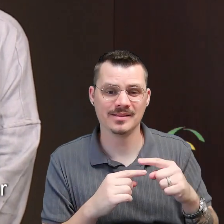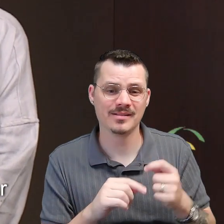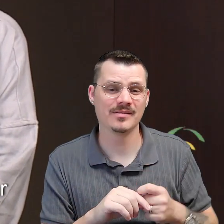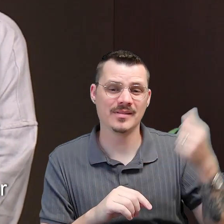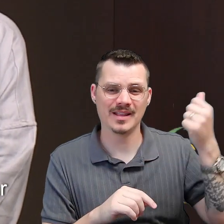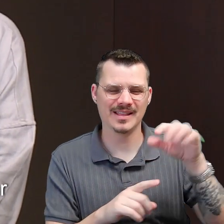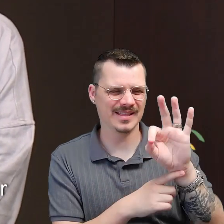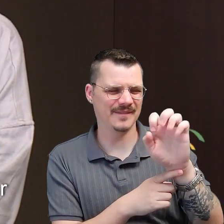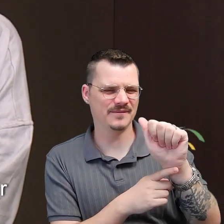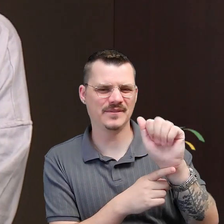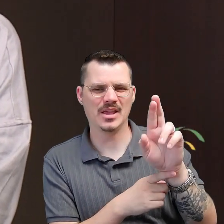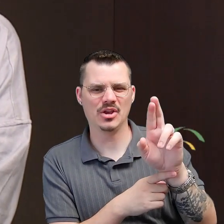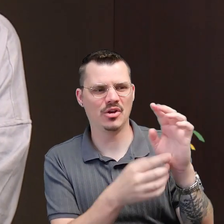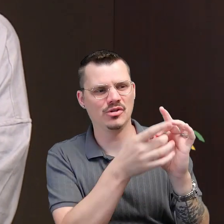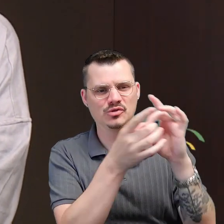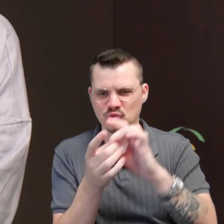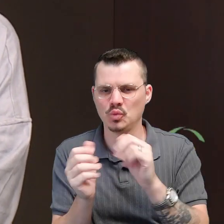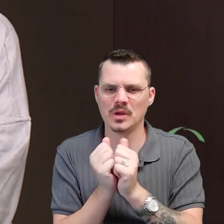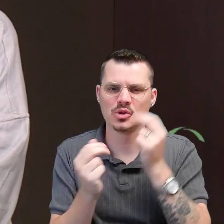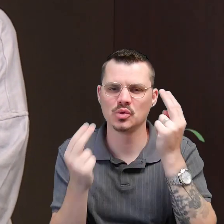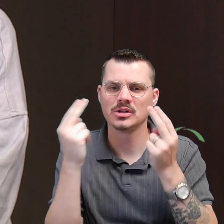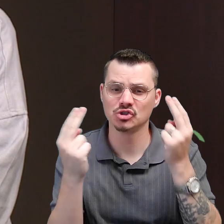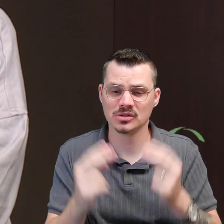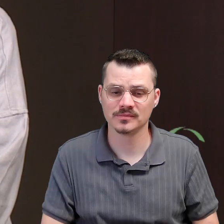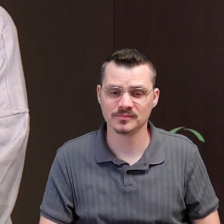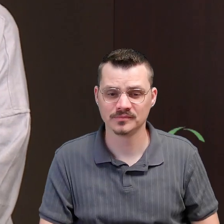or reducing the fear associated with them.